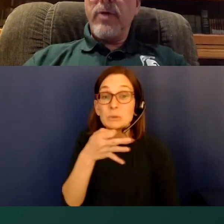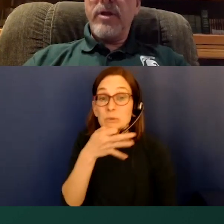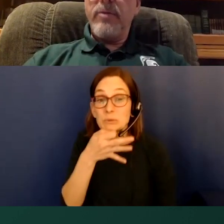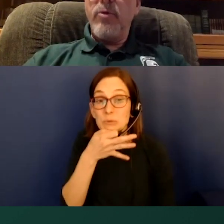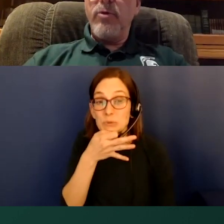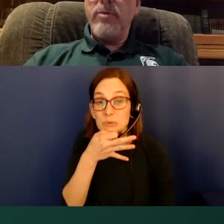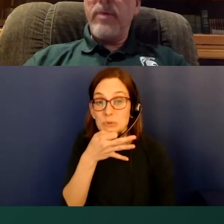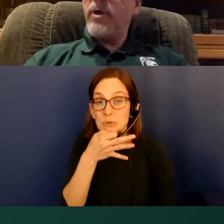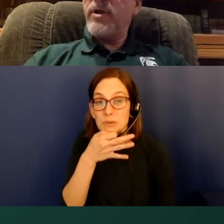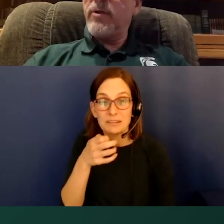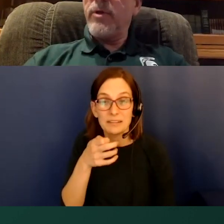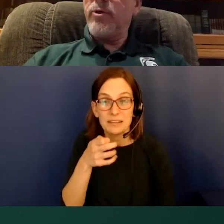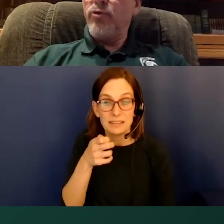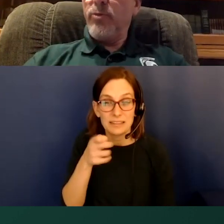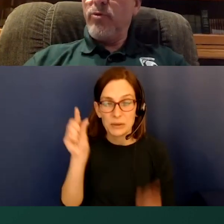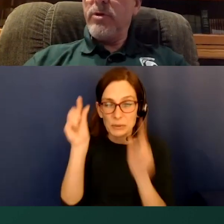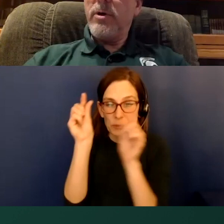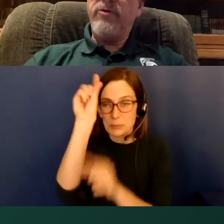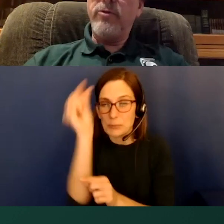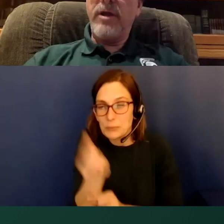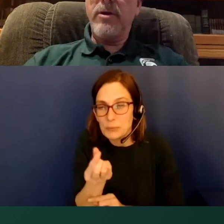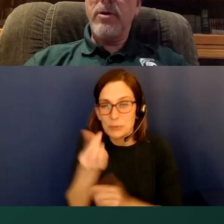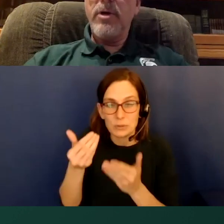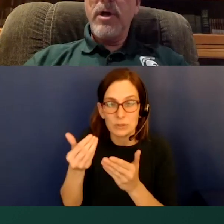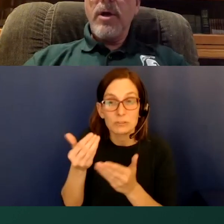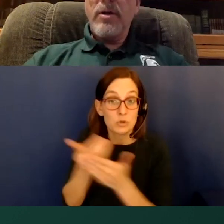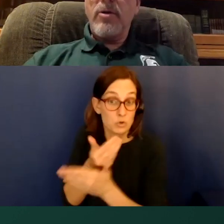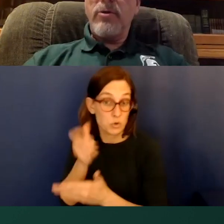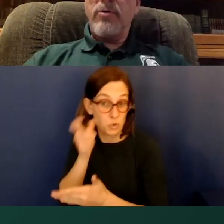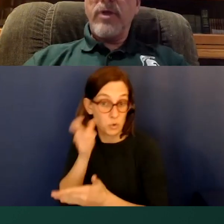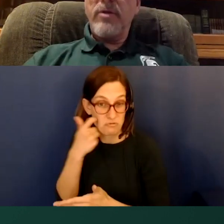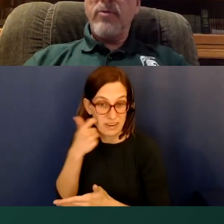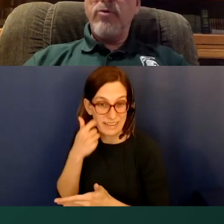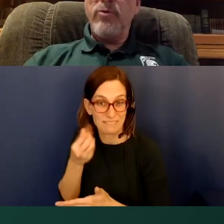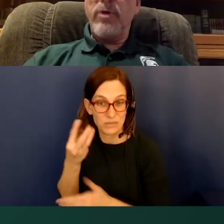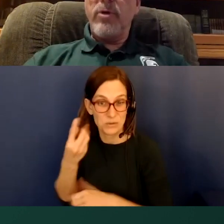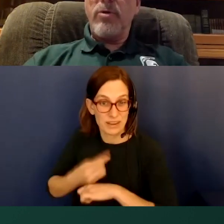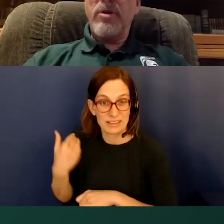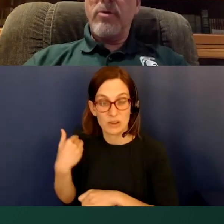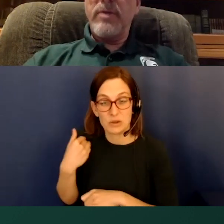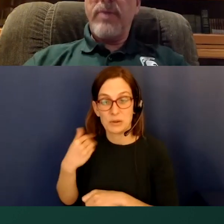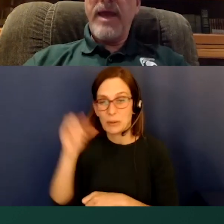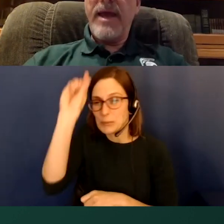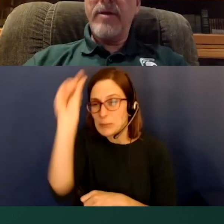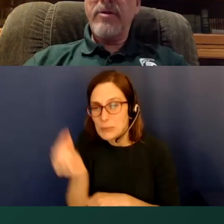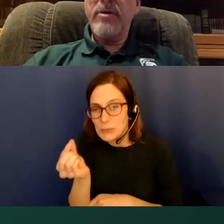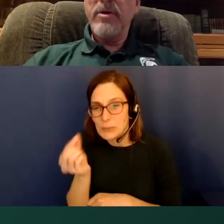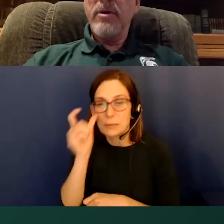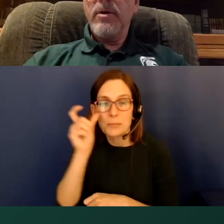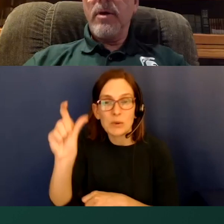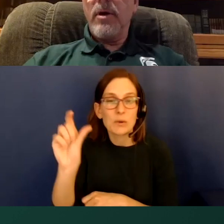the Crescent Moon, remember I said it was a new moon a few days ago? So the Crescent Moon will go slowly